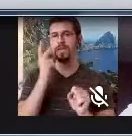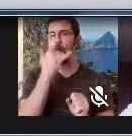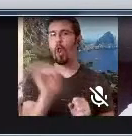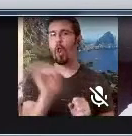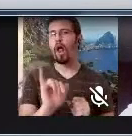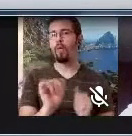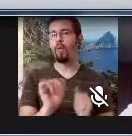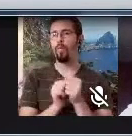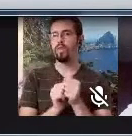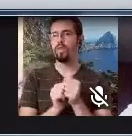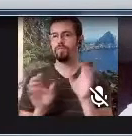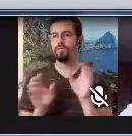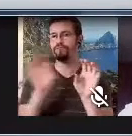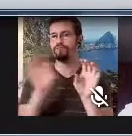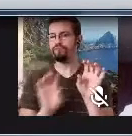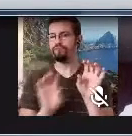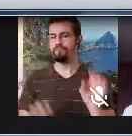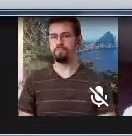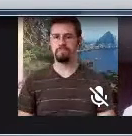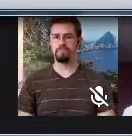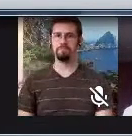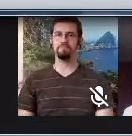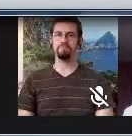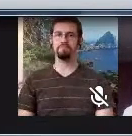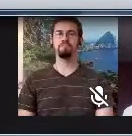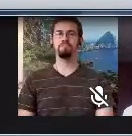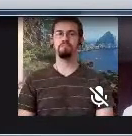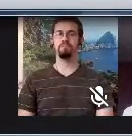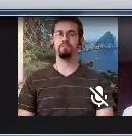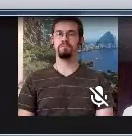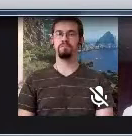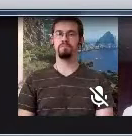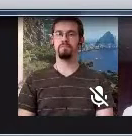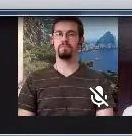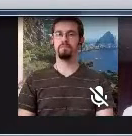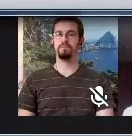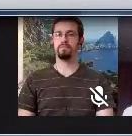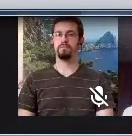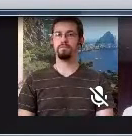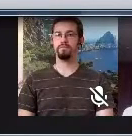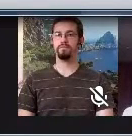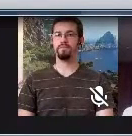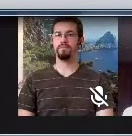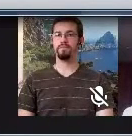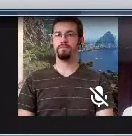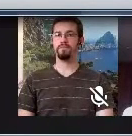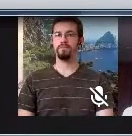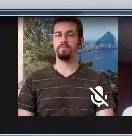It's amazing.